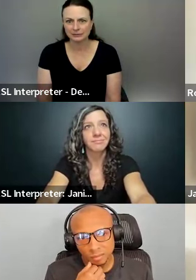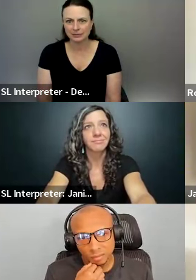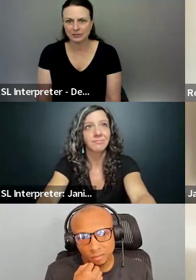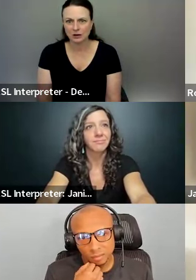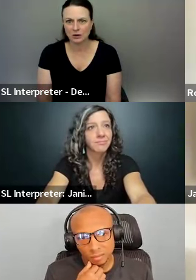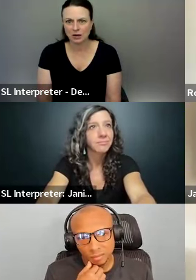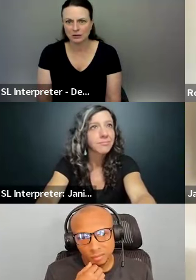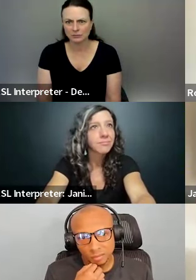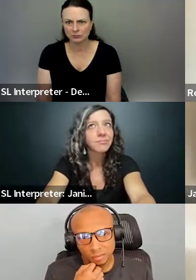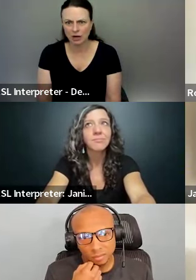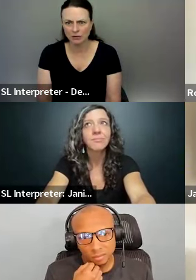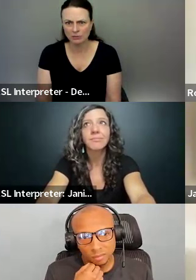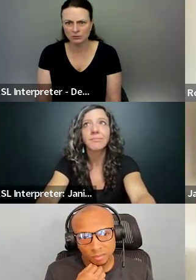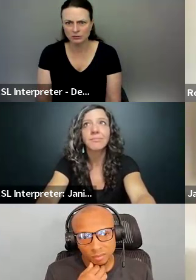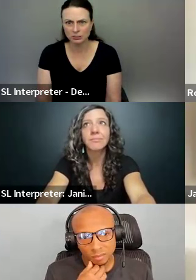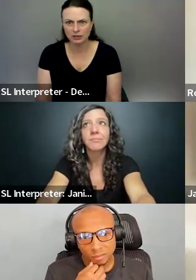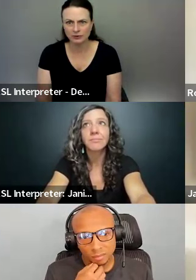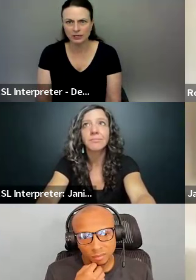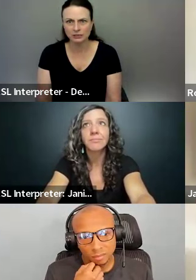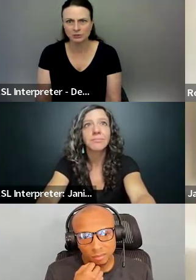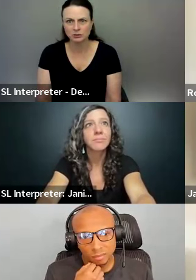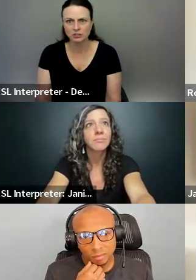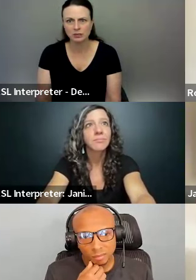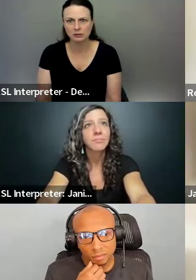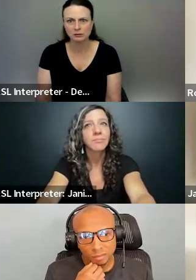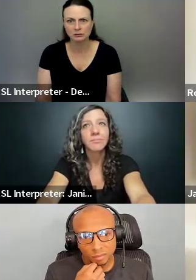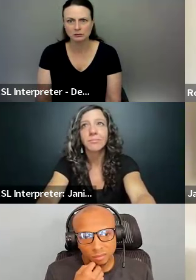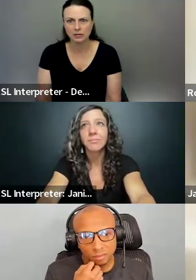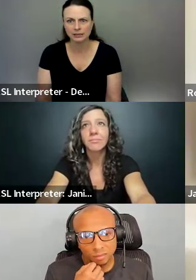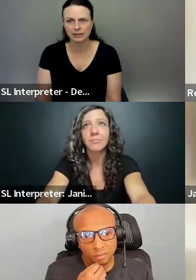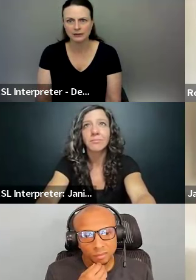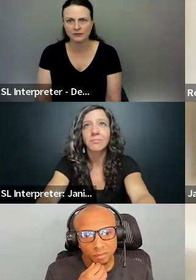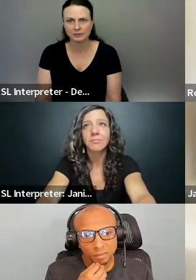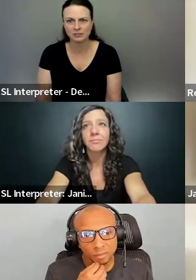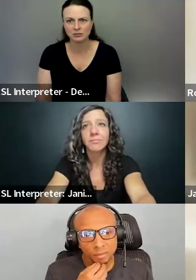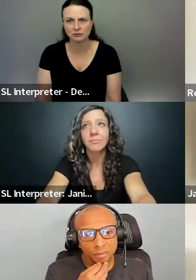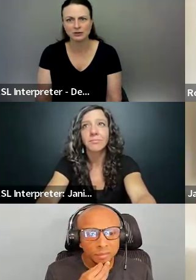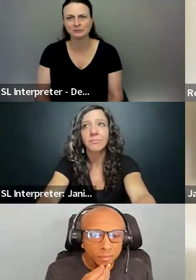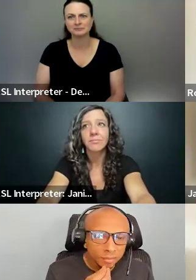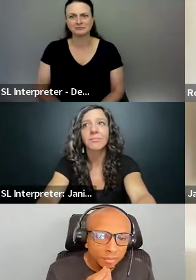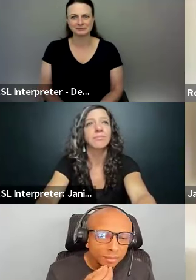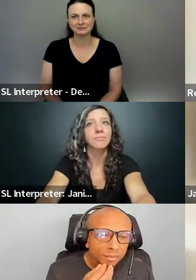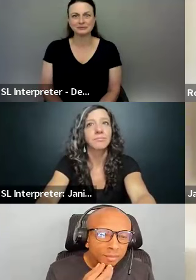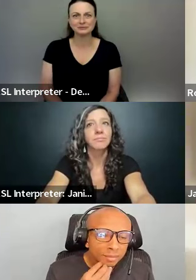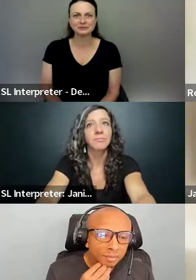Yes. So, Rob, did you have your hand up? Did you want to speak? I don't know if I missed you or no.